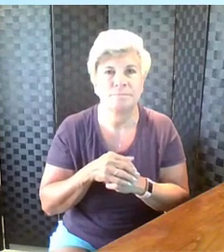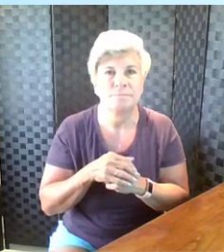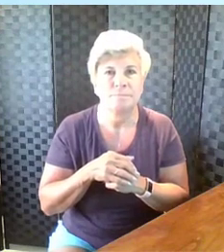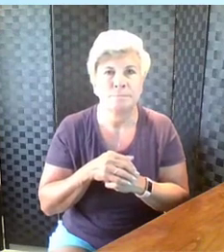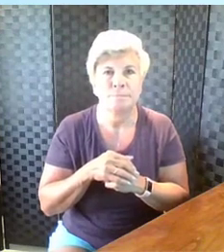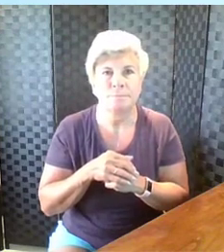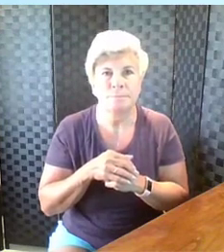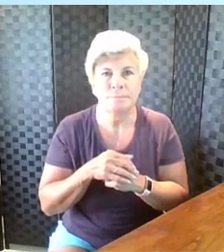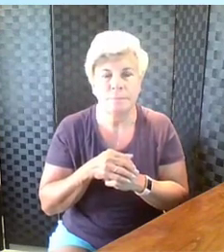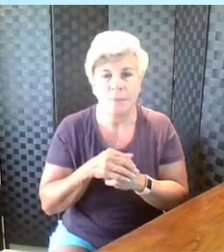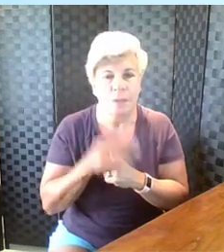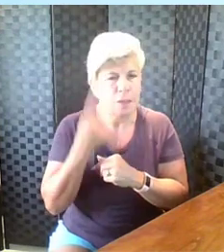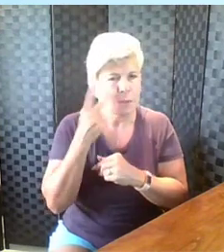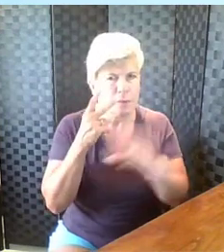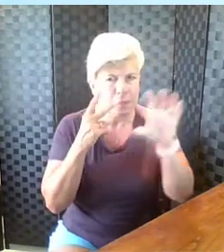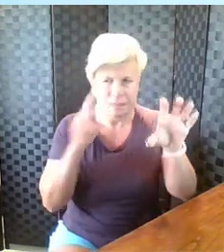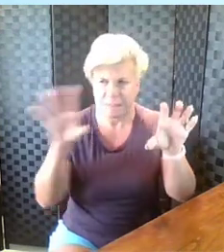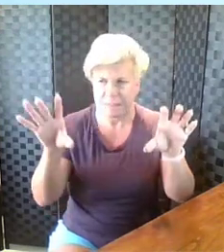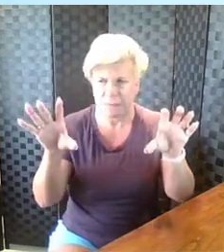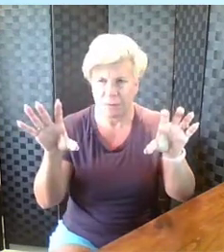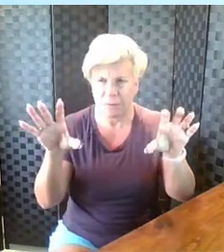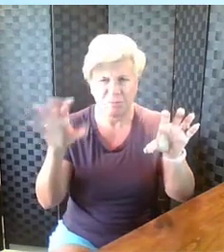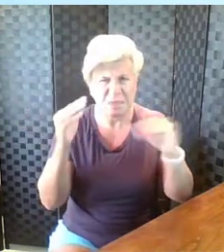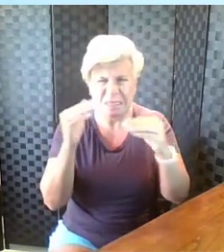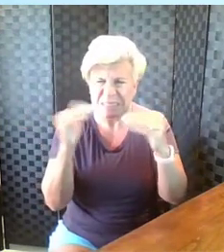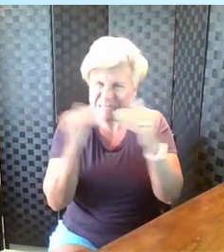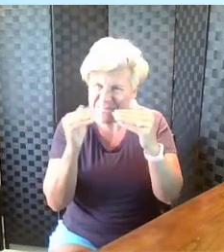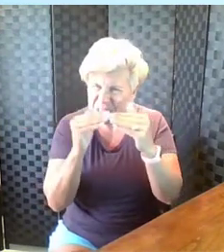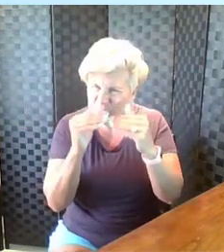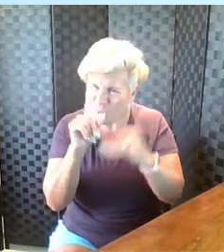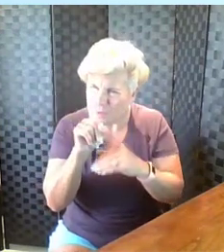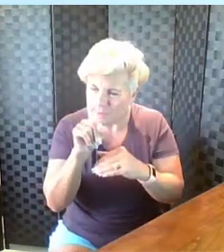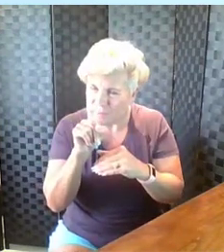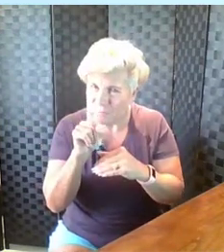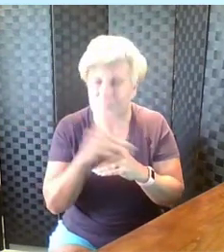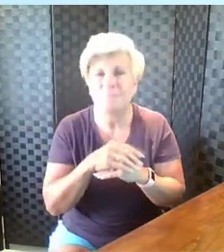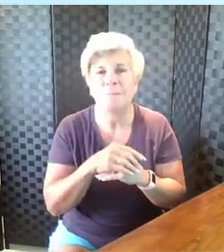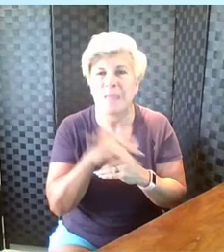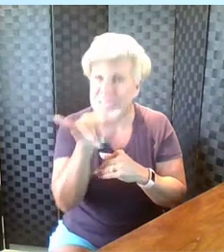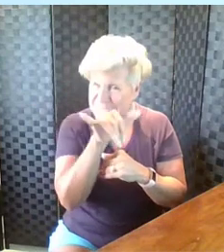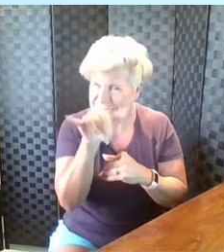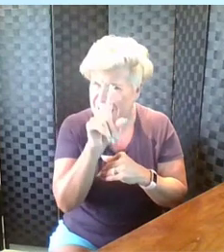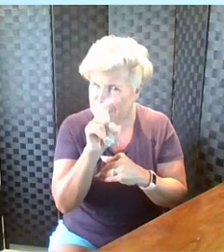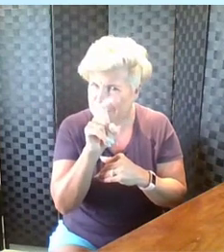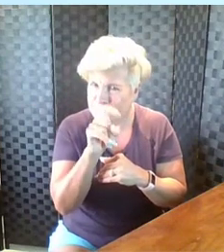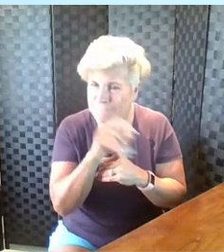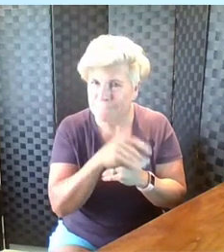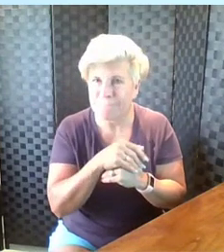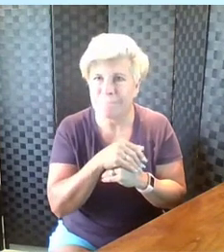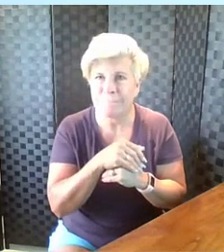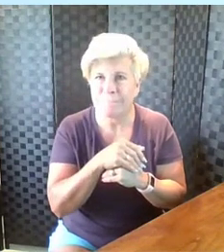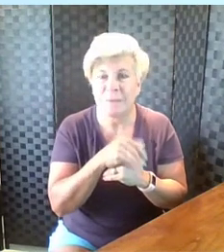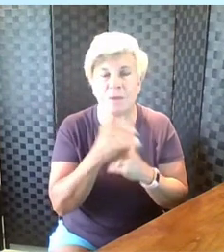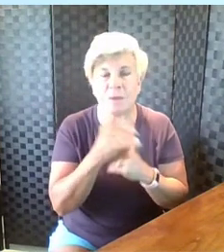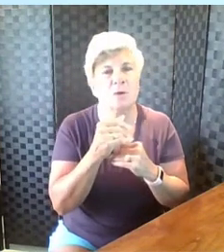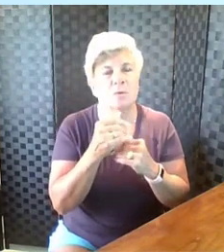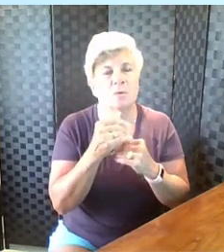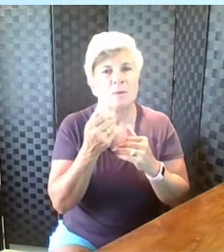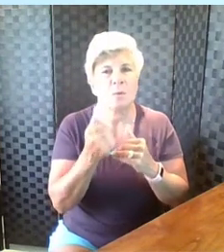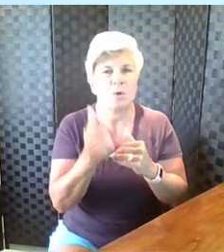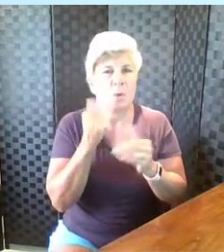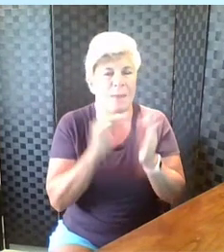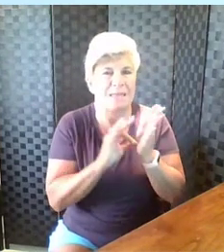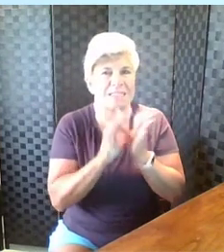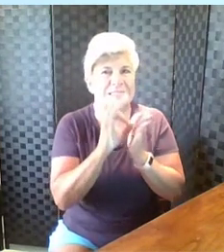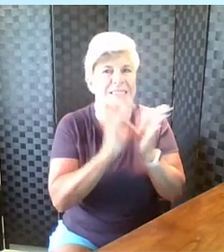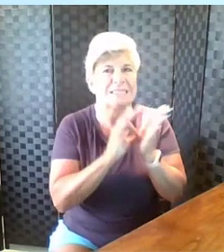Let's look at these 2 groups and decide if they're equal, meaning the same. So we're going to go back to our counting strategy,